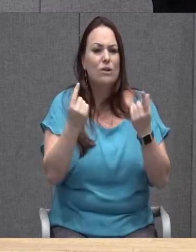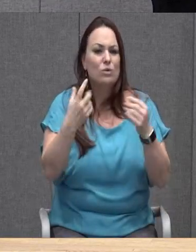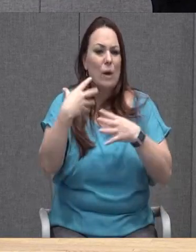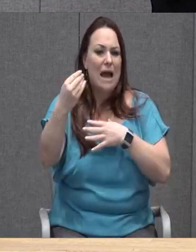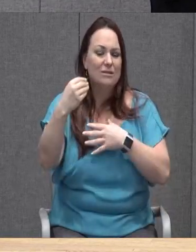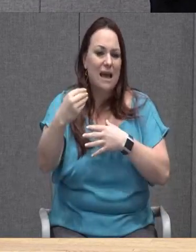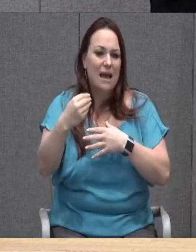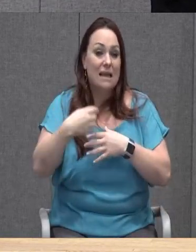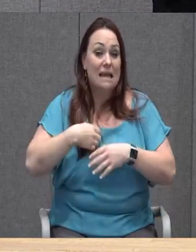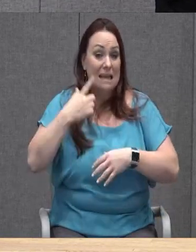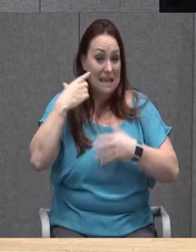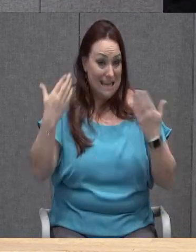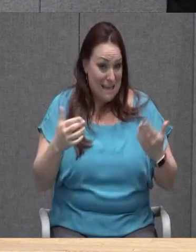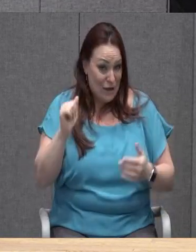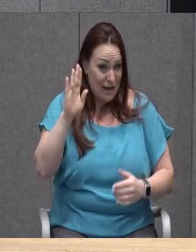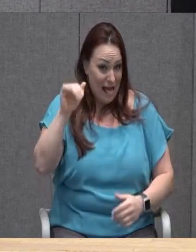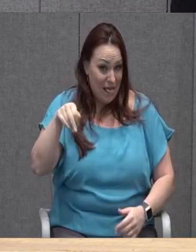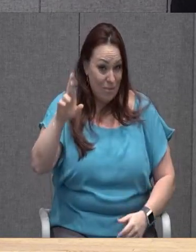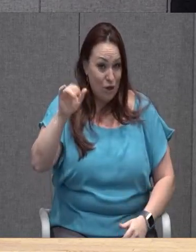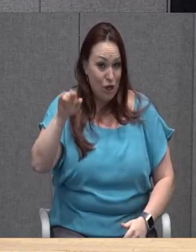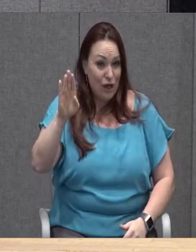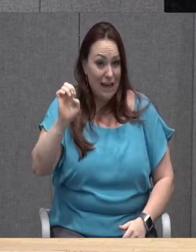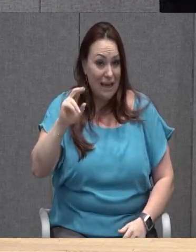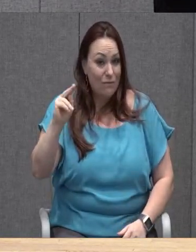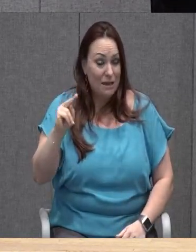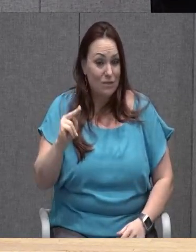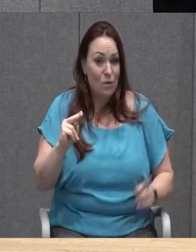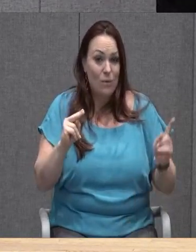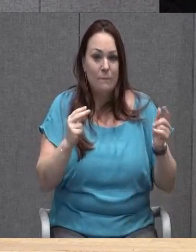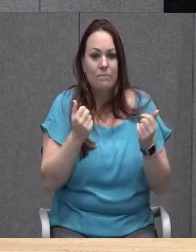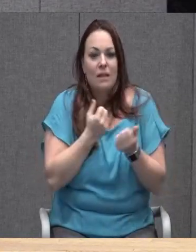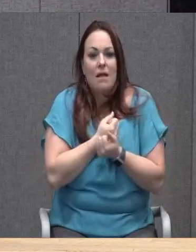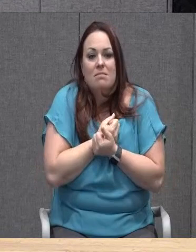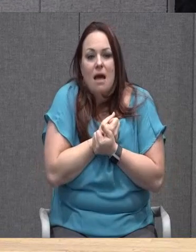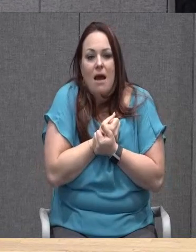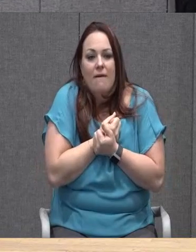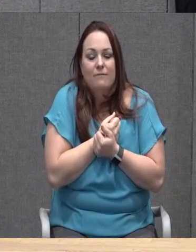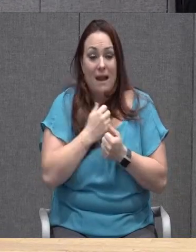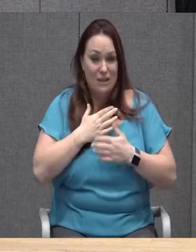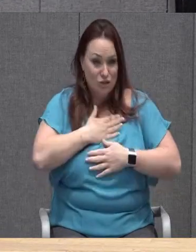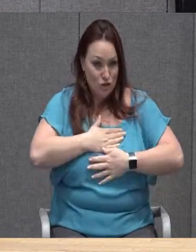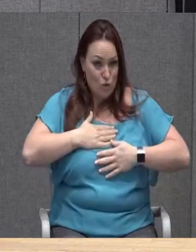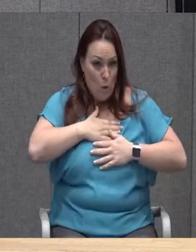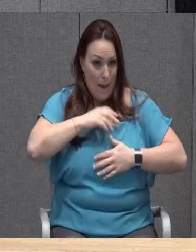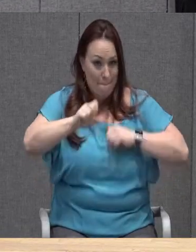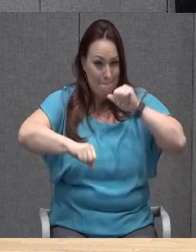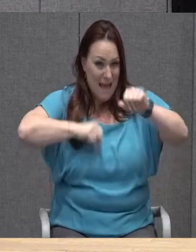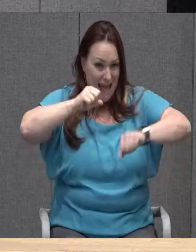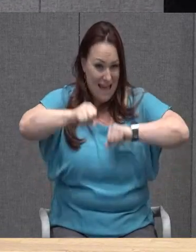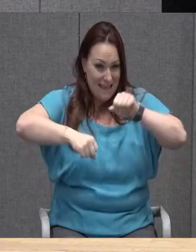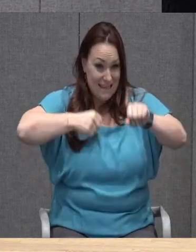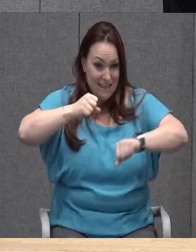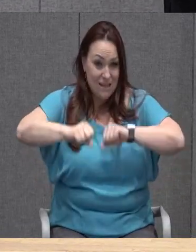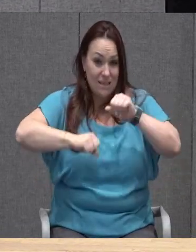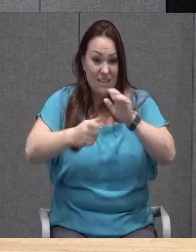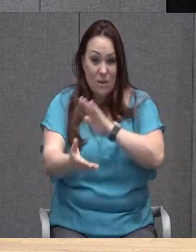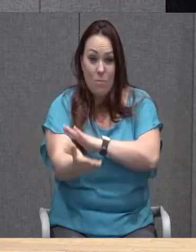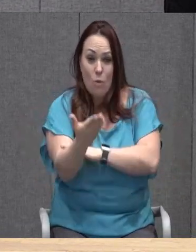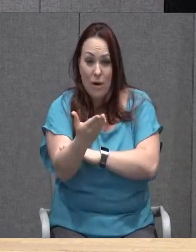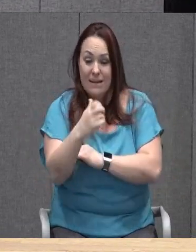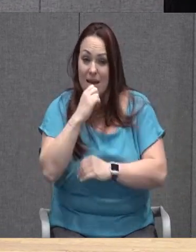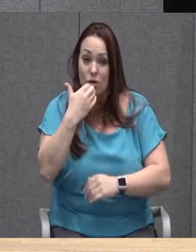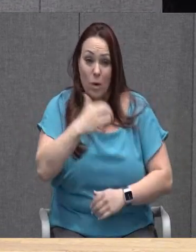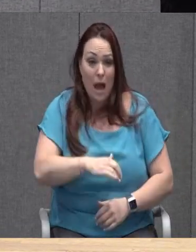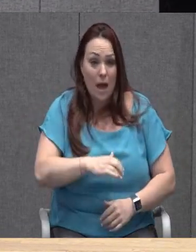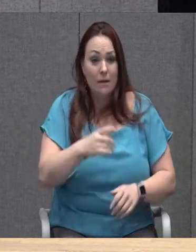Mexico, especially in Albuquerque, New Mexico? I love going on long bike rides, starting in the morning so it's not too hot. Always wearing a helmet,